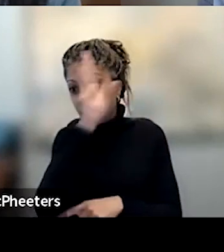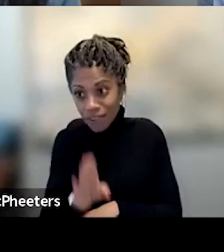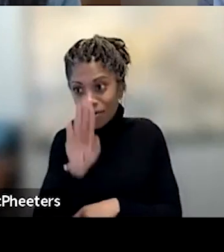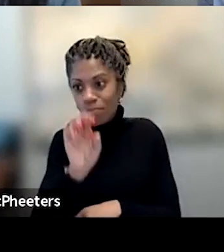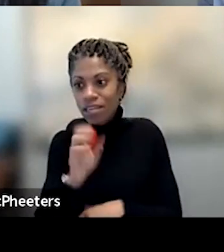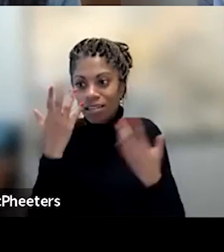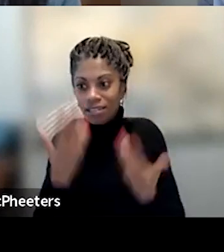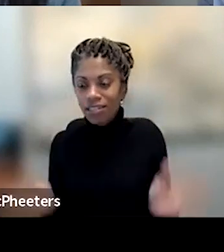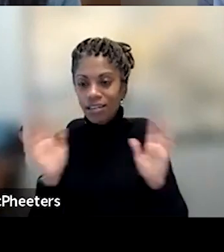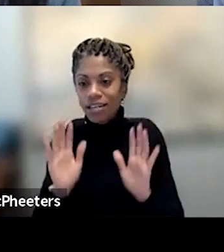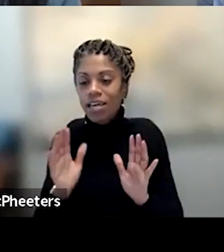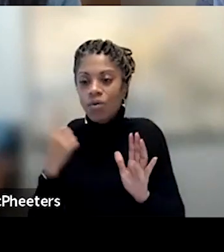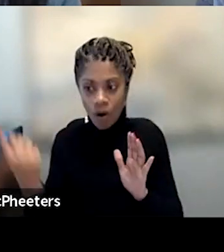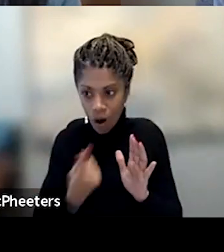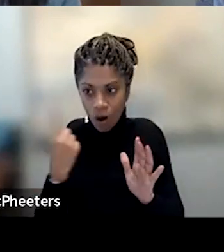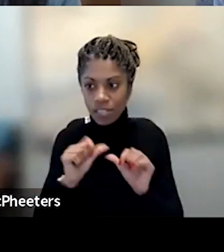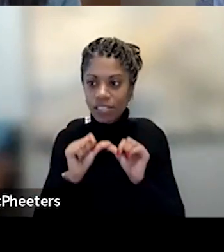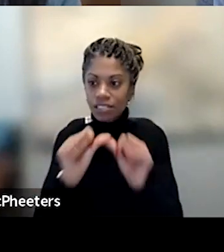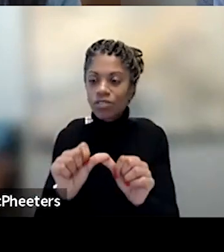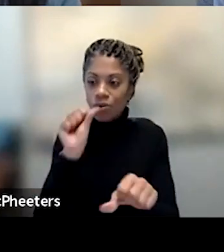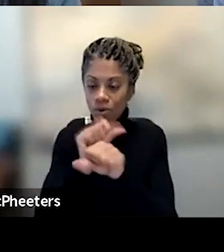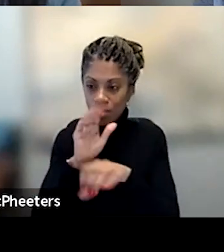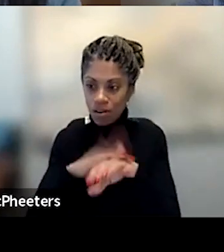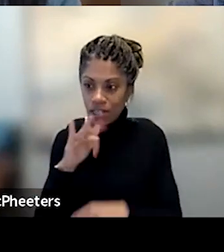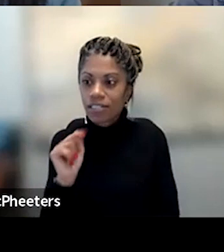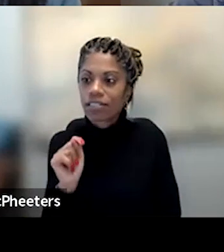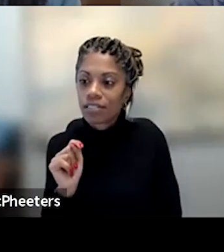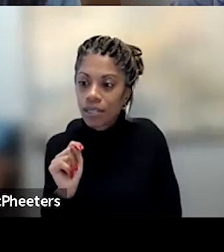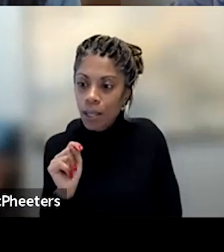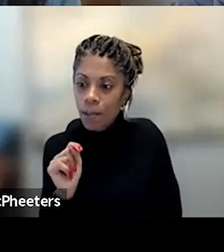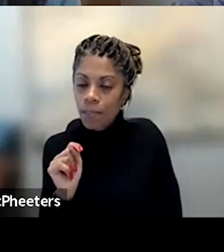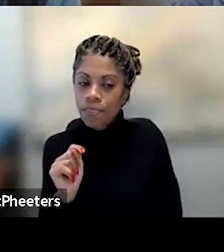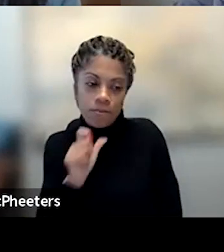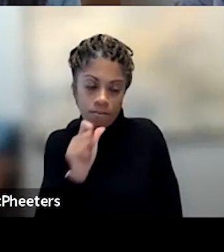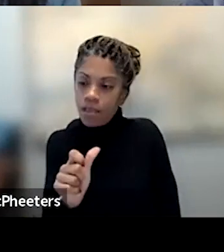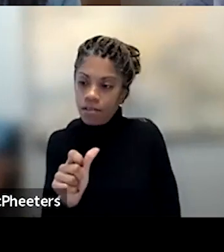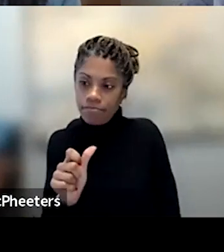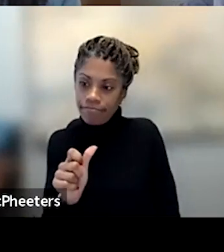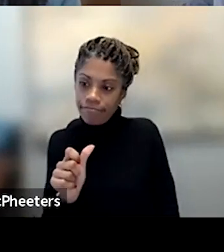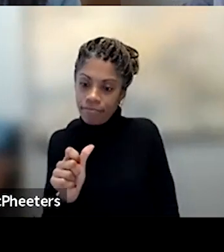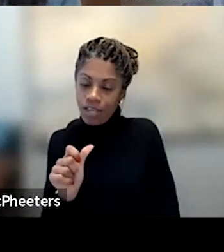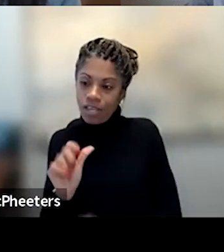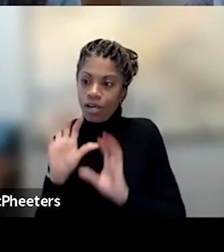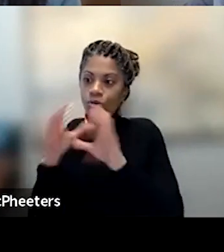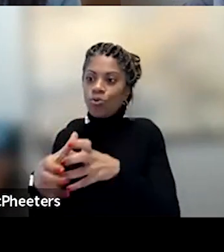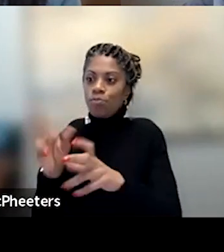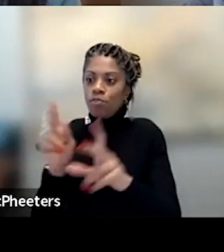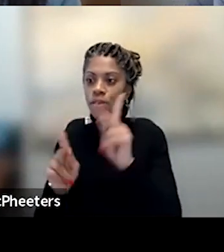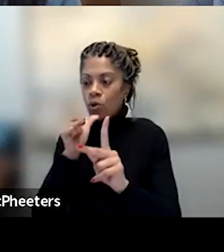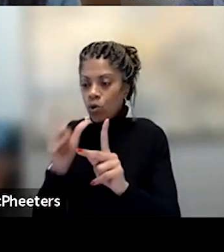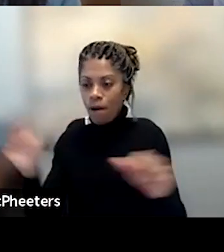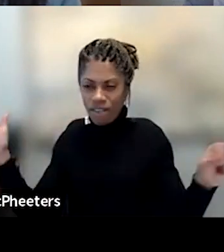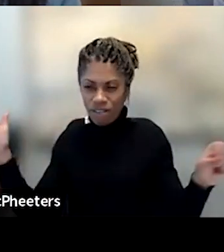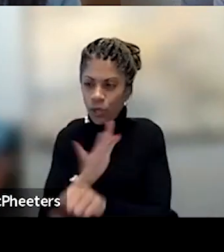at it. And that there's not a group of people who've mastered the curriculum